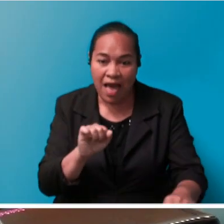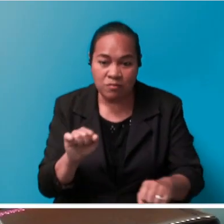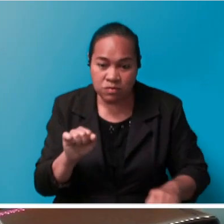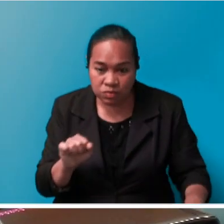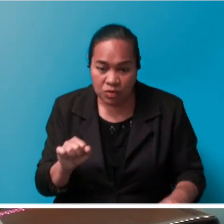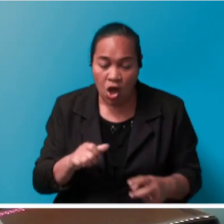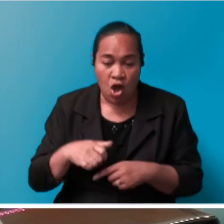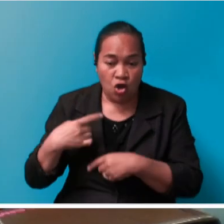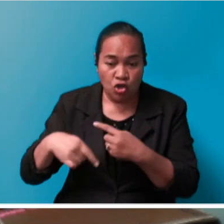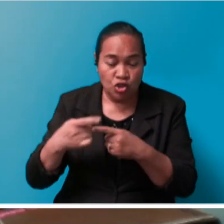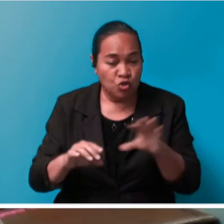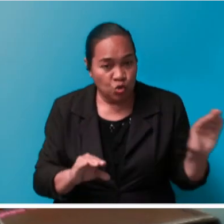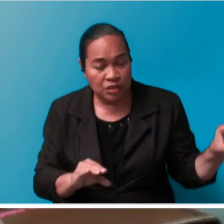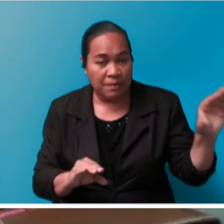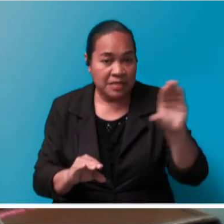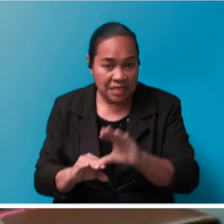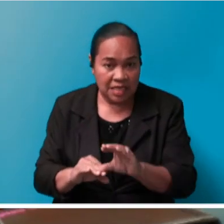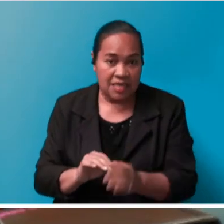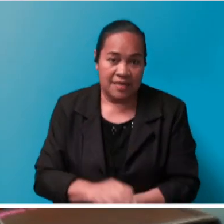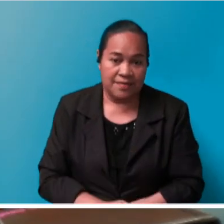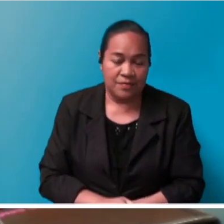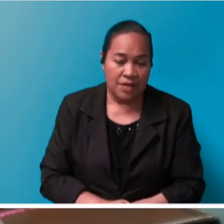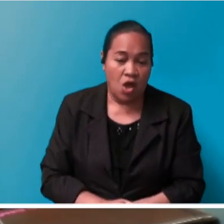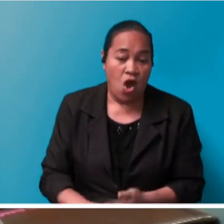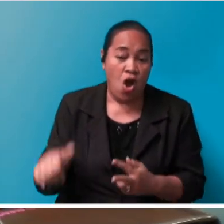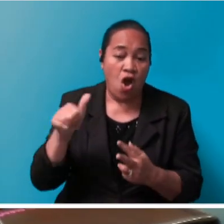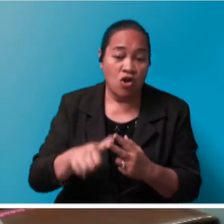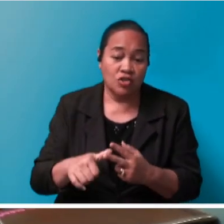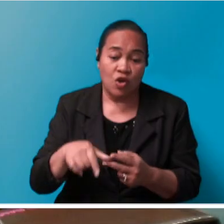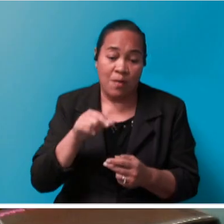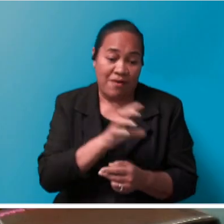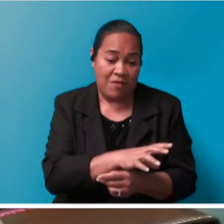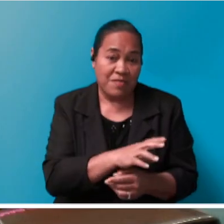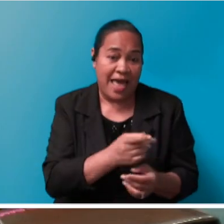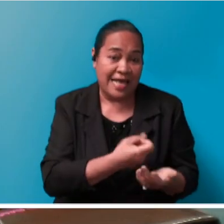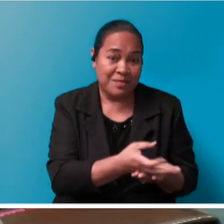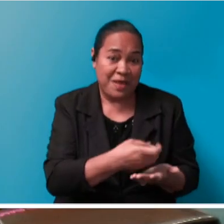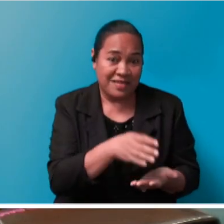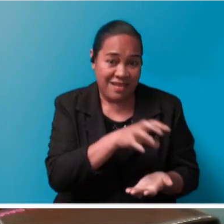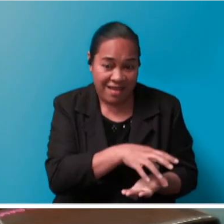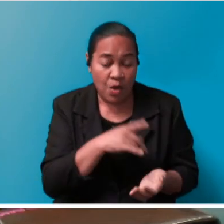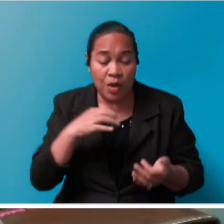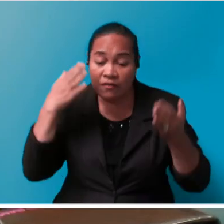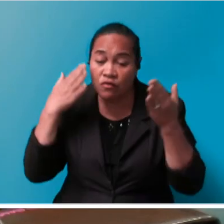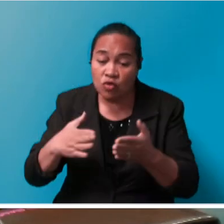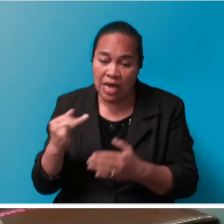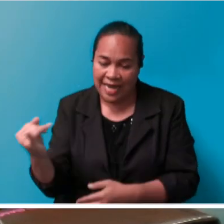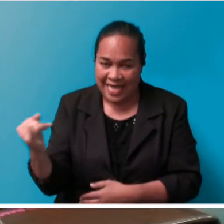subsidy, plus, apart from the expenditure side, Honorable Maharaj, we have also looked at the income